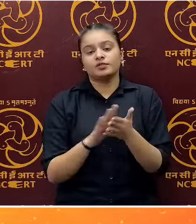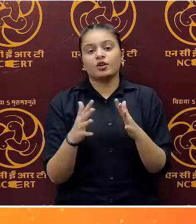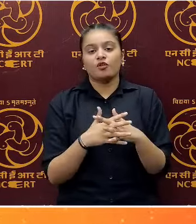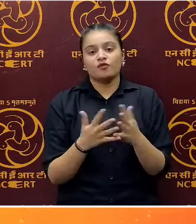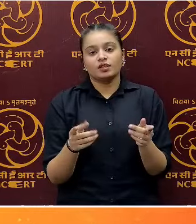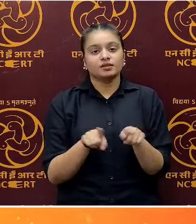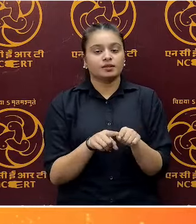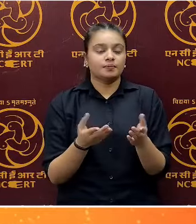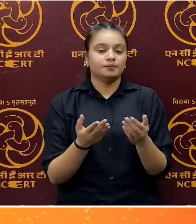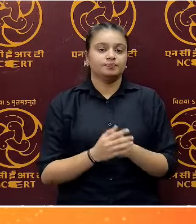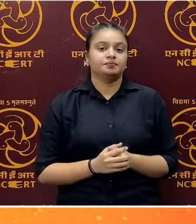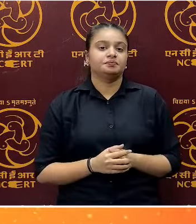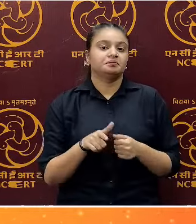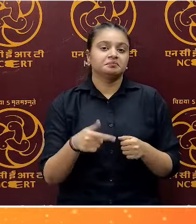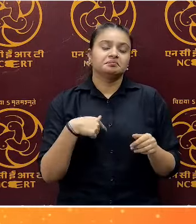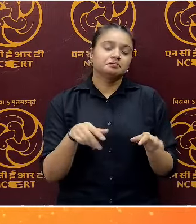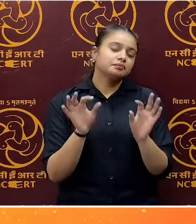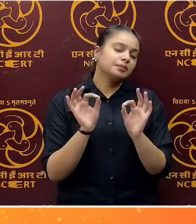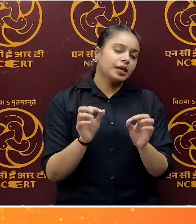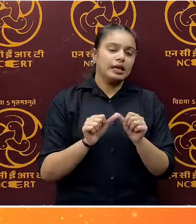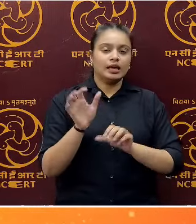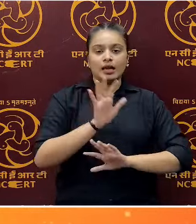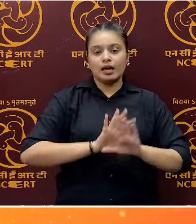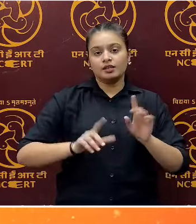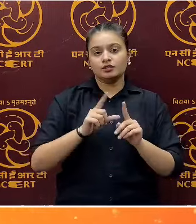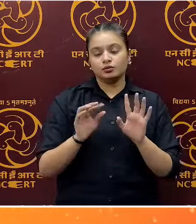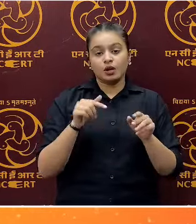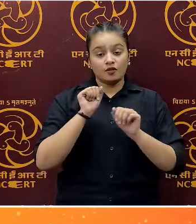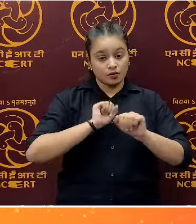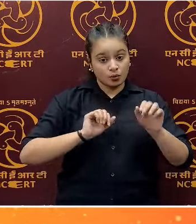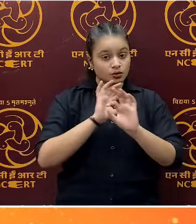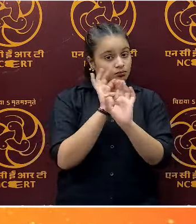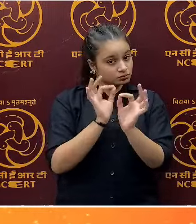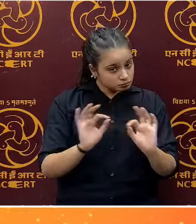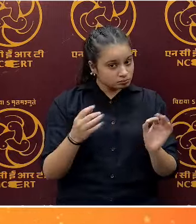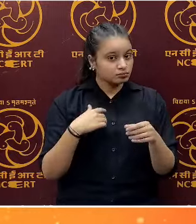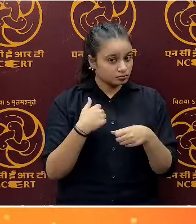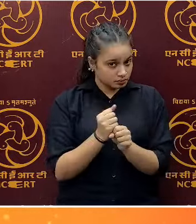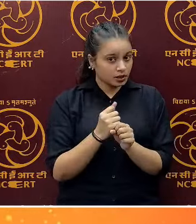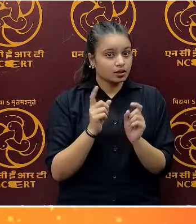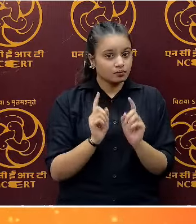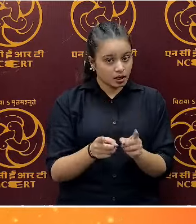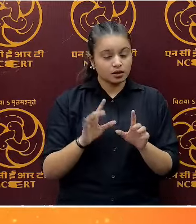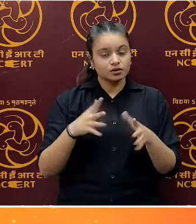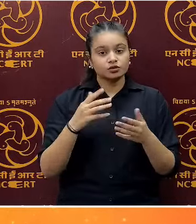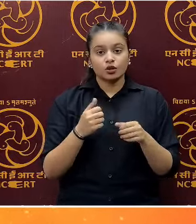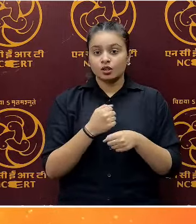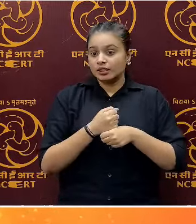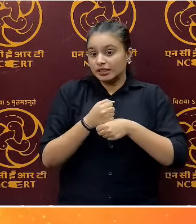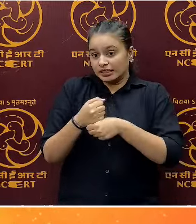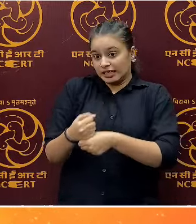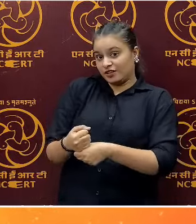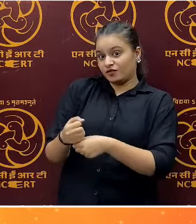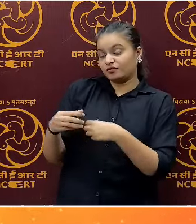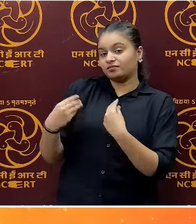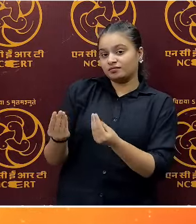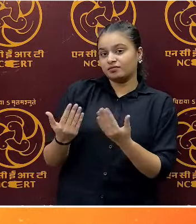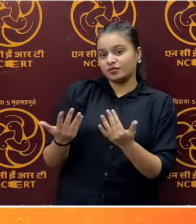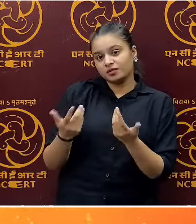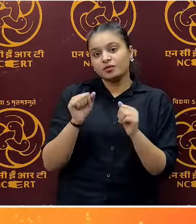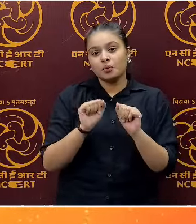for the kids. That is an amazing activity. So please prepare these stick puppets and you can gift the one to